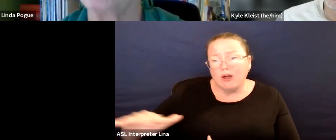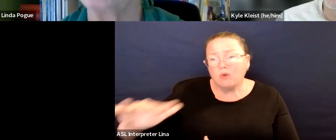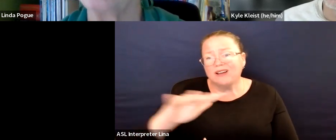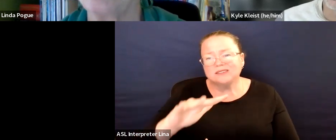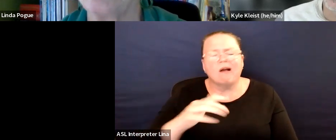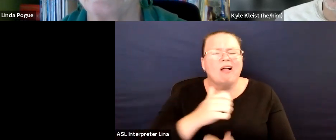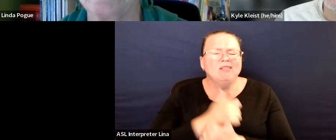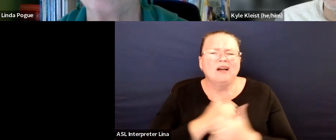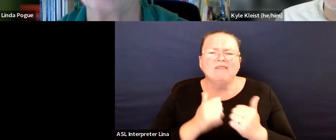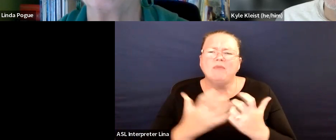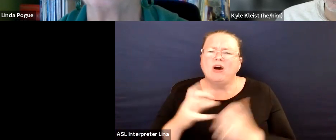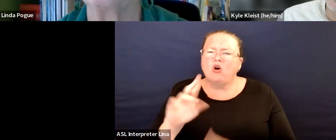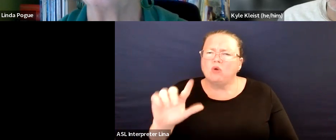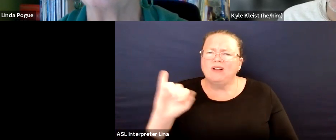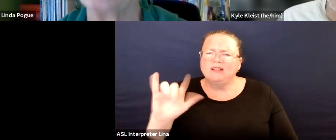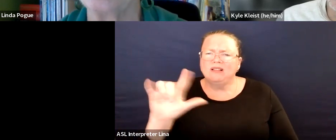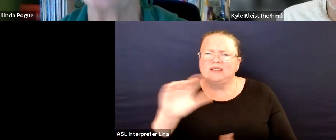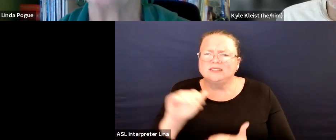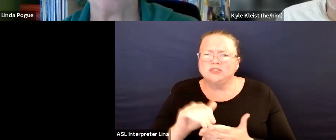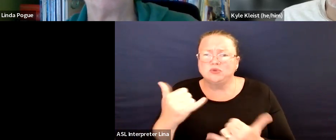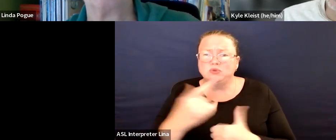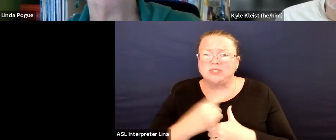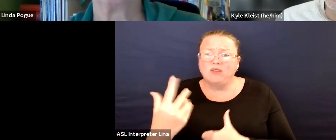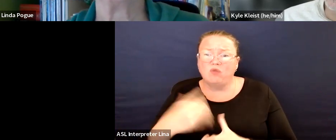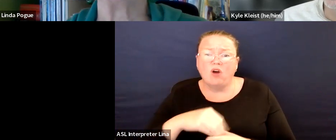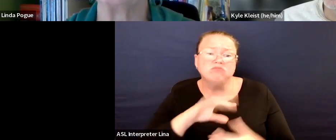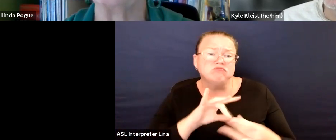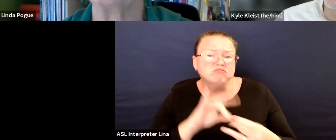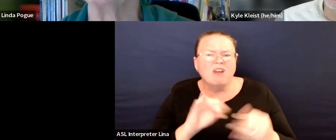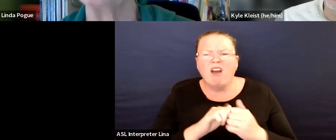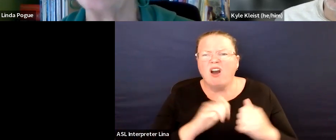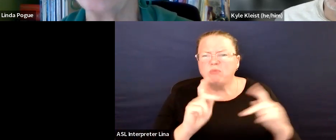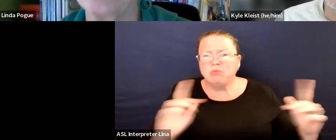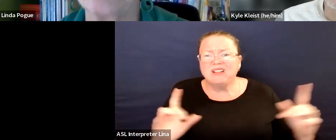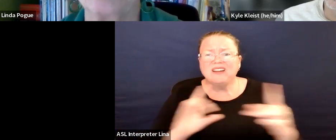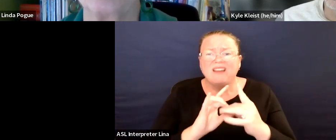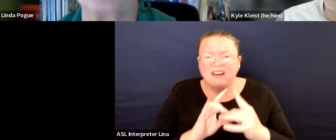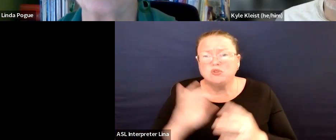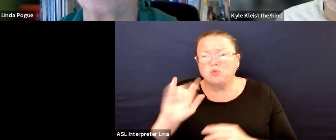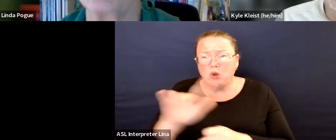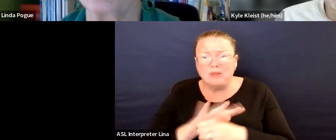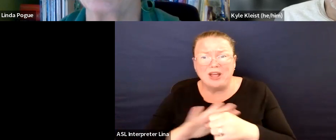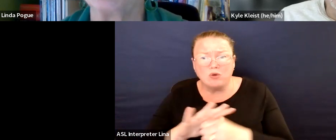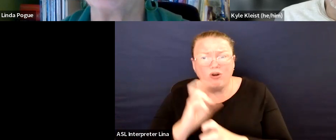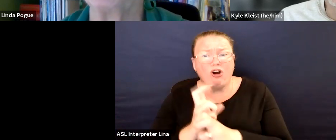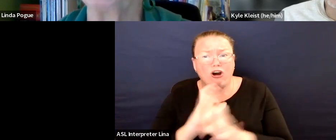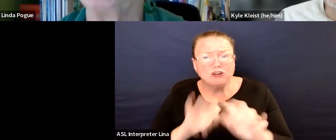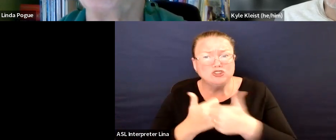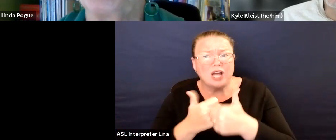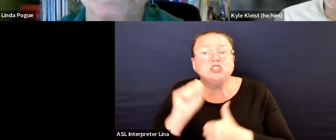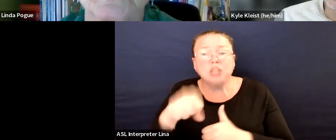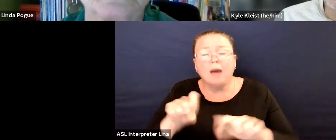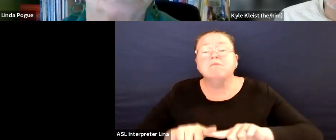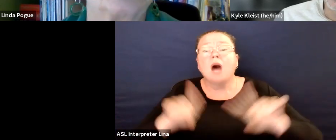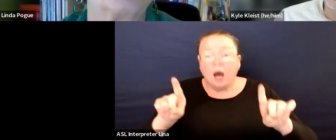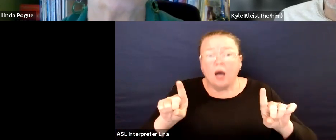so many of the rural IL centers have chimed in today and talked about how connecting people in rural areas can be difficult, but how